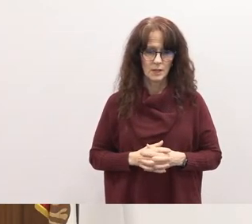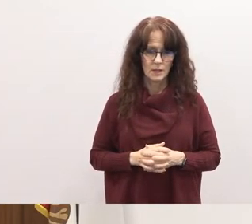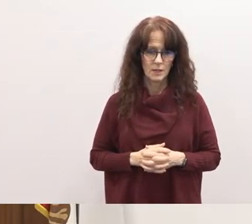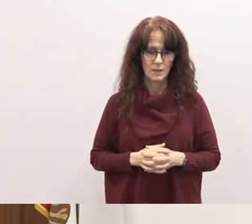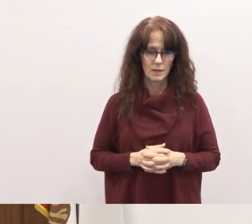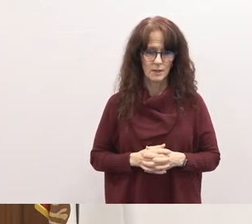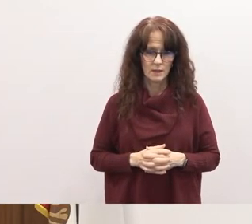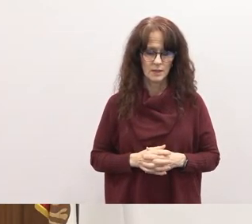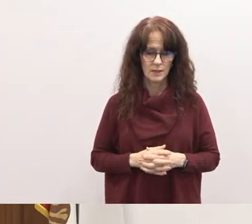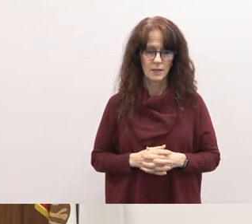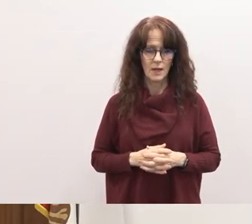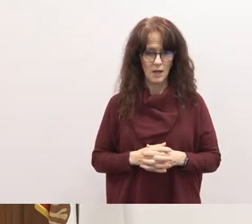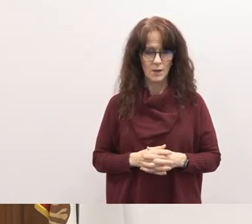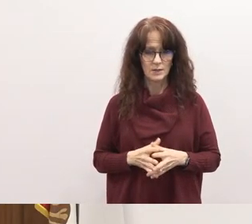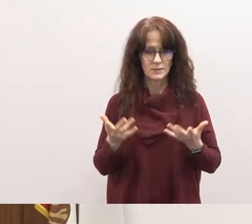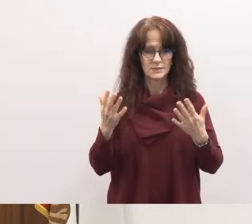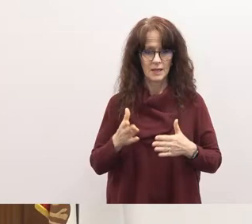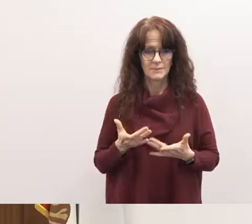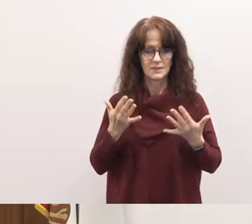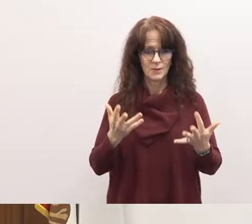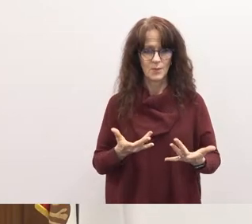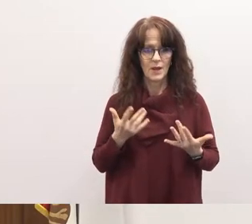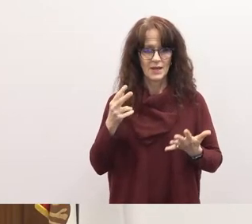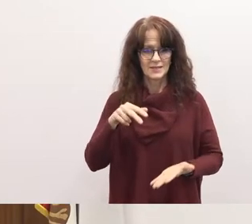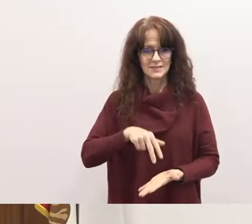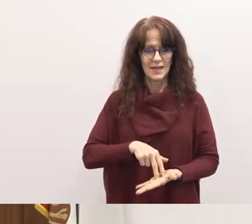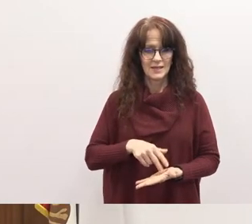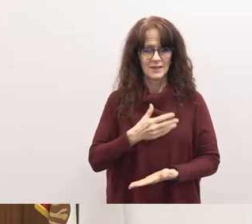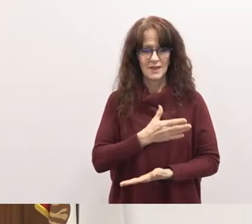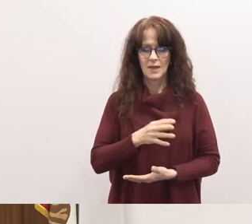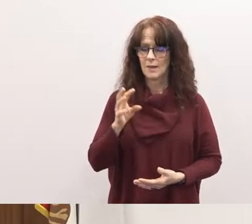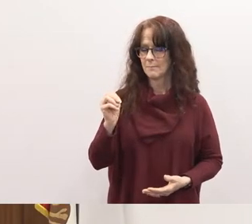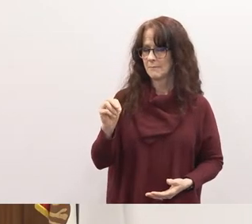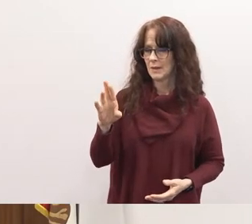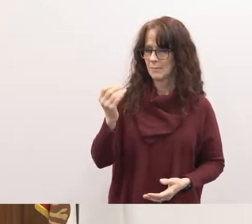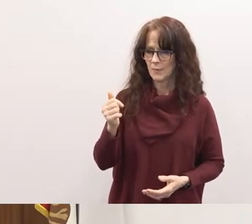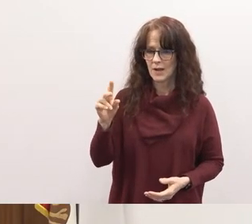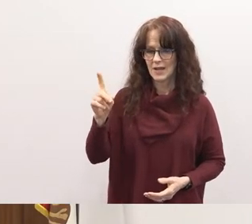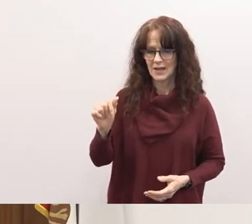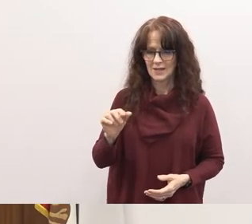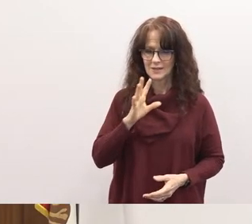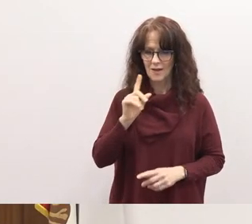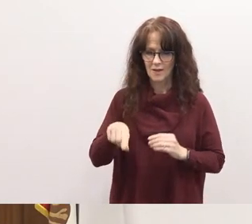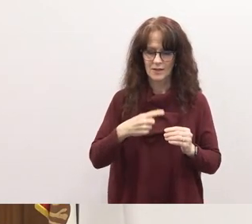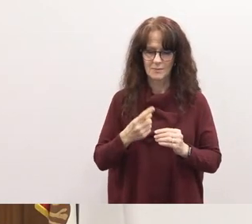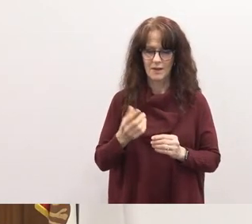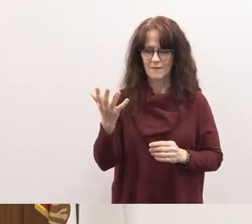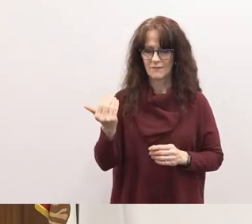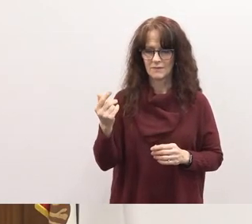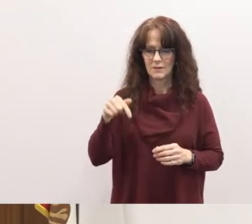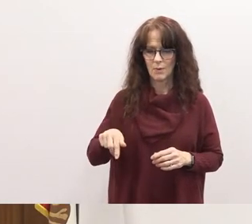15.3? It just so happens he's at the podium. So yes, Mr. Miranda, will you speak to items